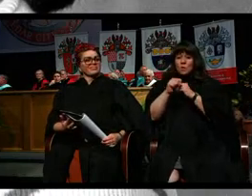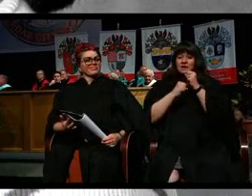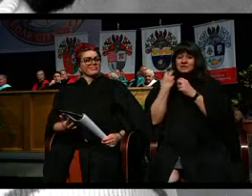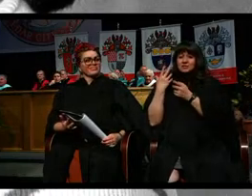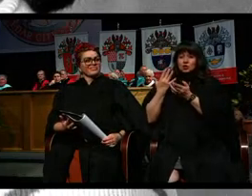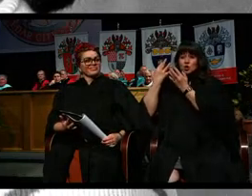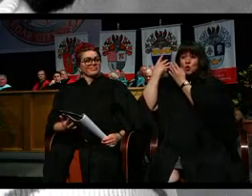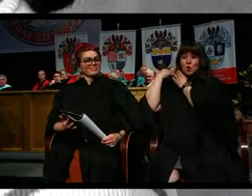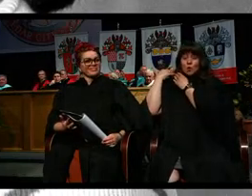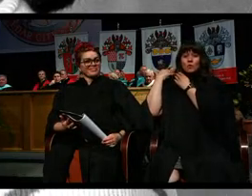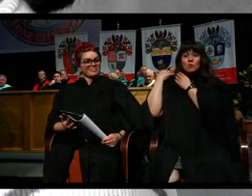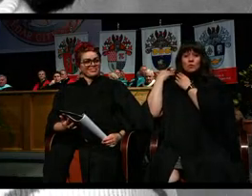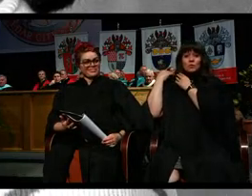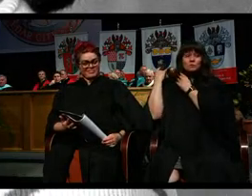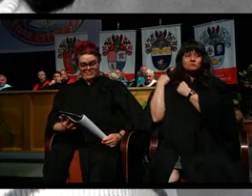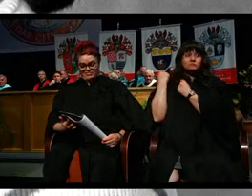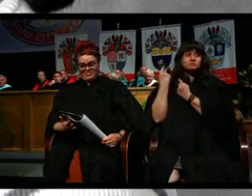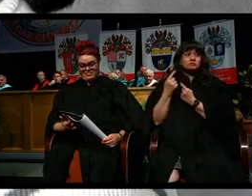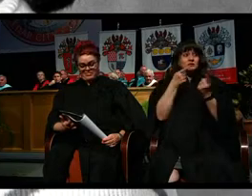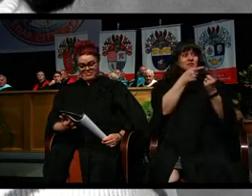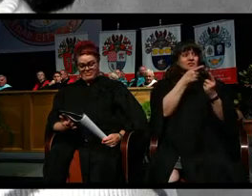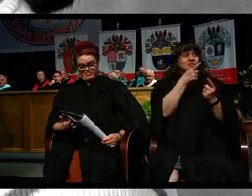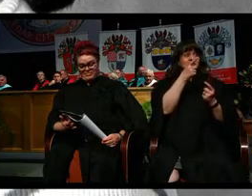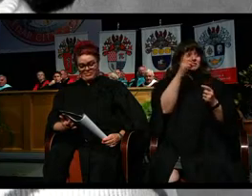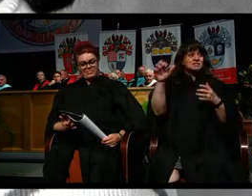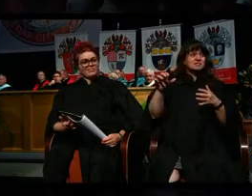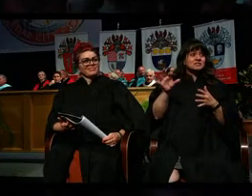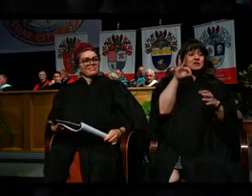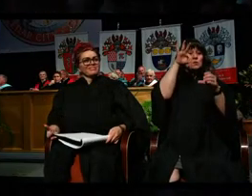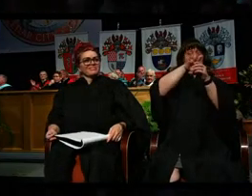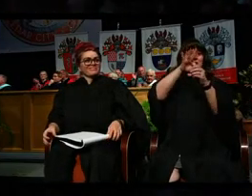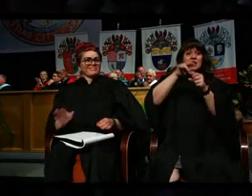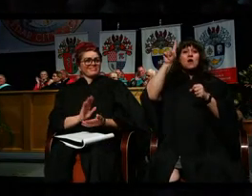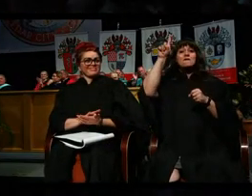Shelley Benson was elected as the first female student body president